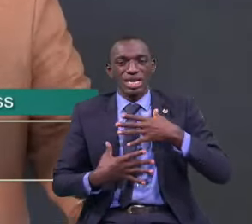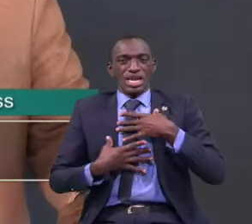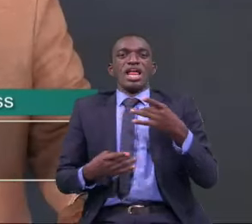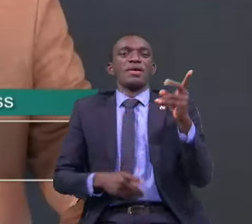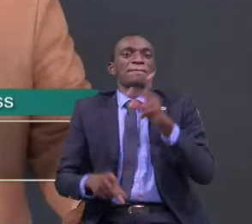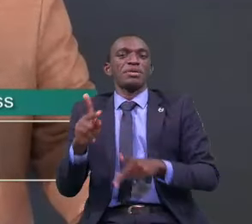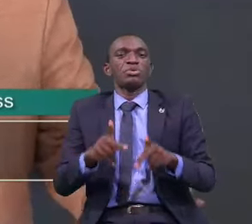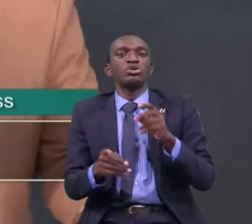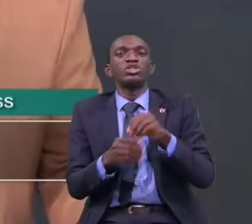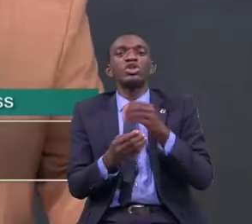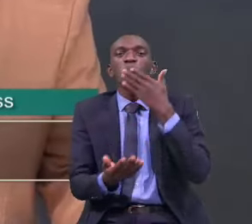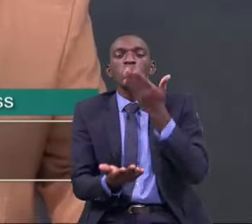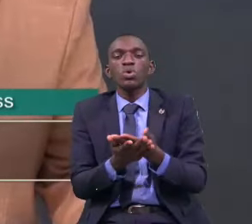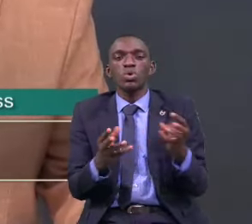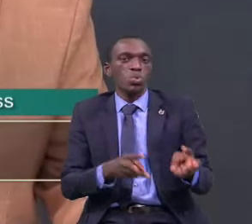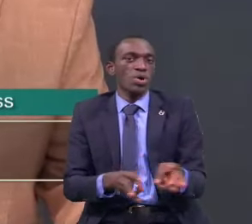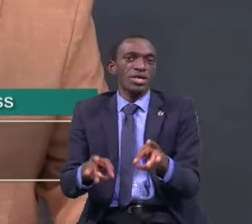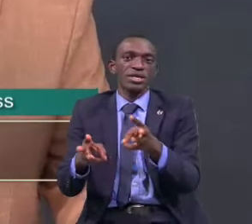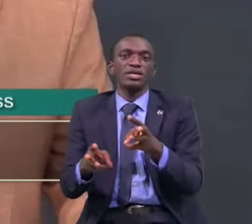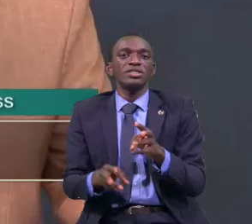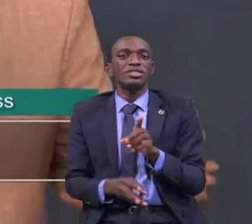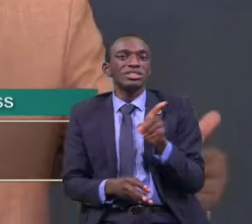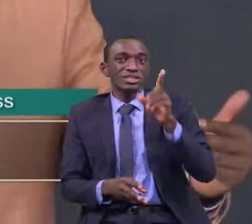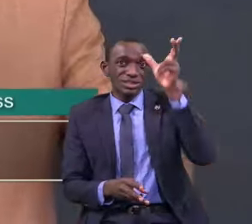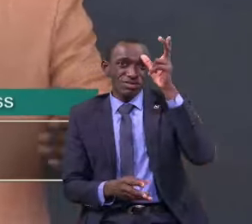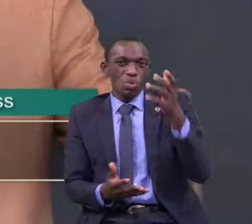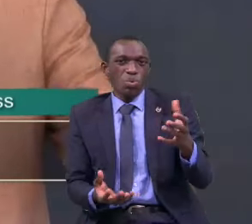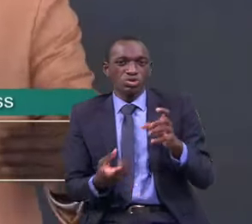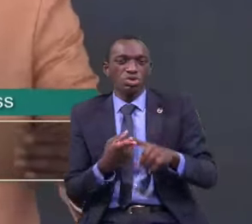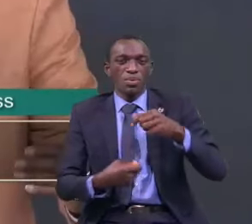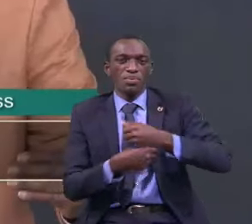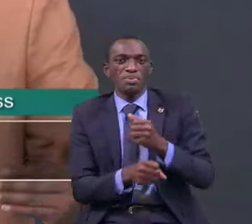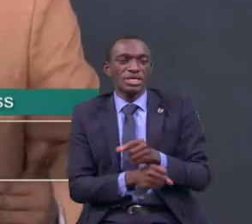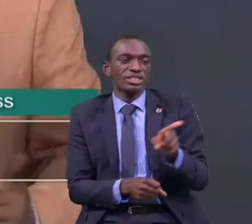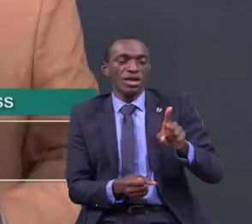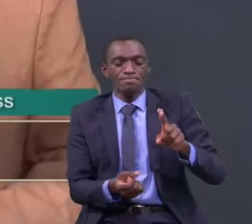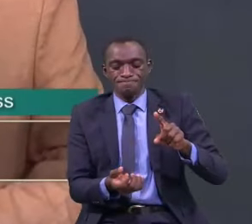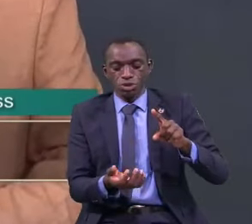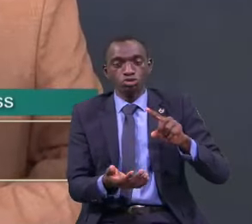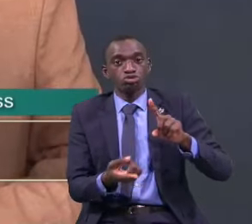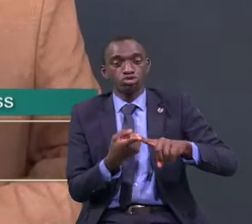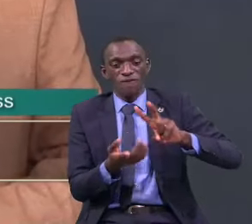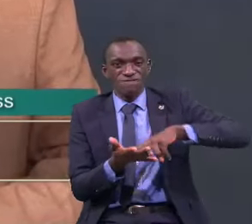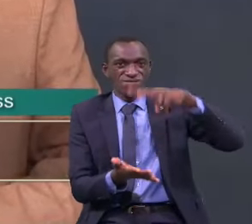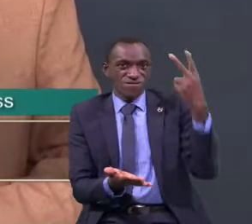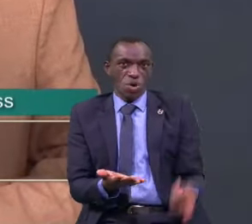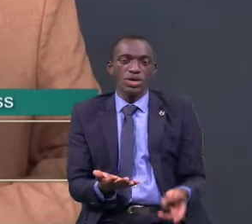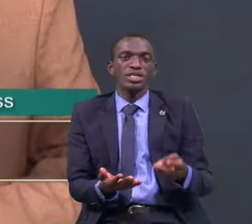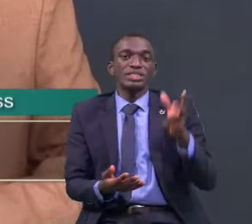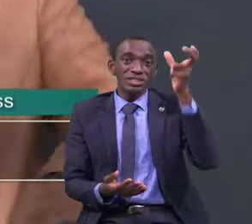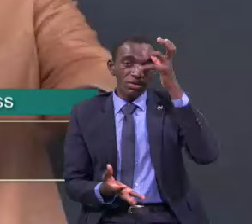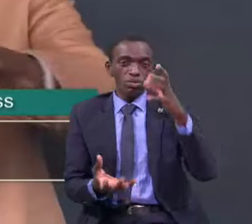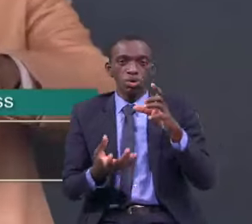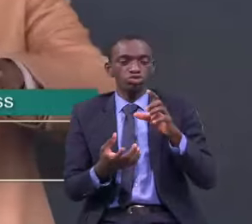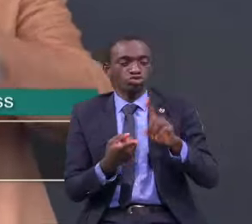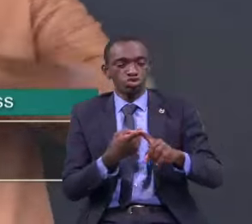He wants to make them trip. He wants to put a stumbling block in their way.